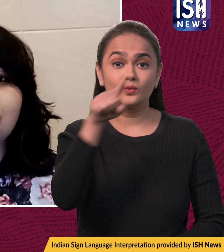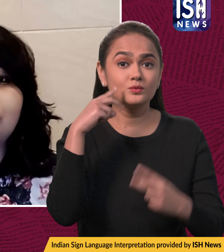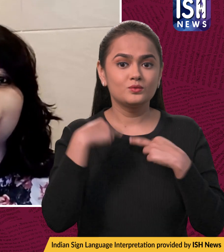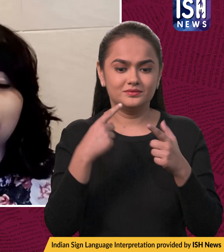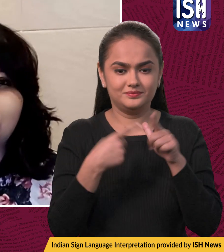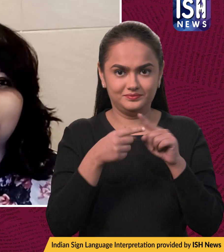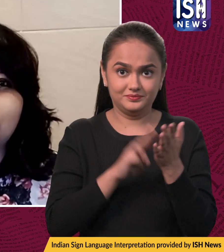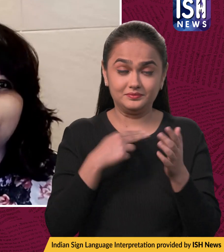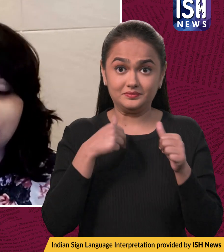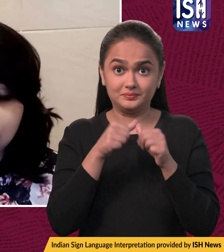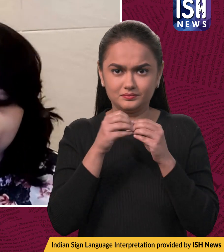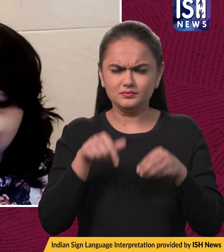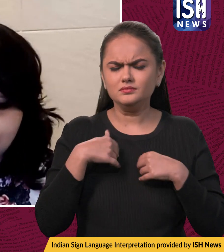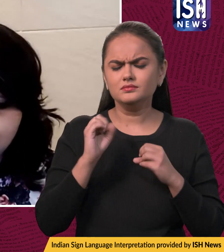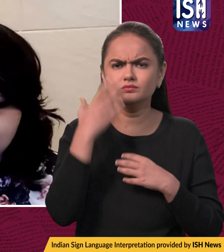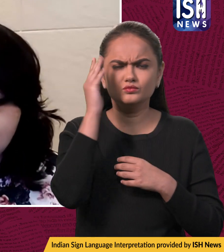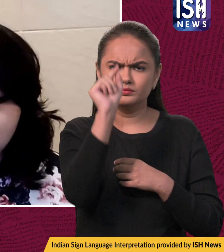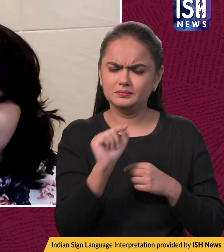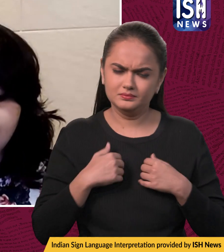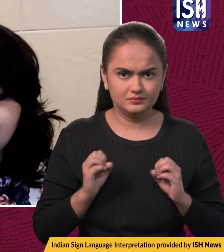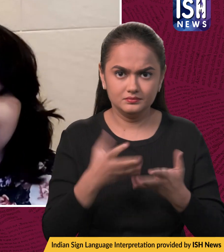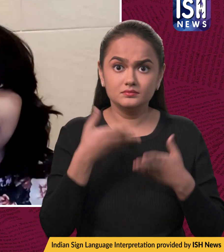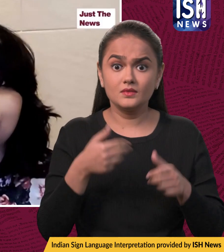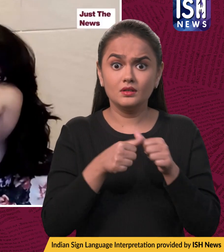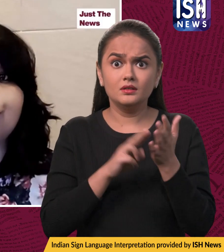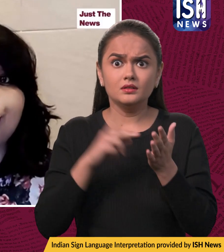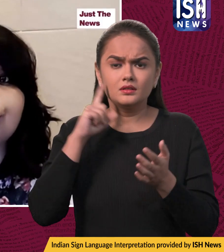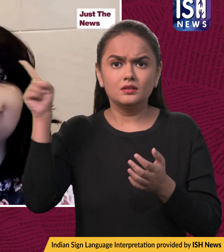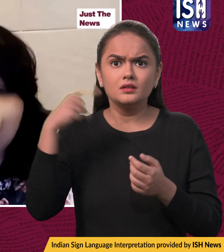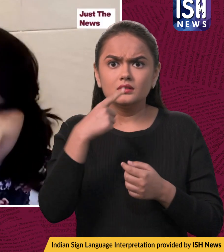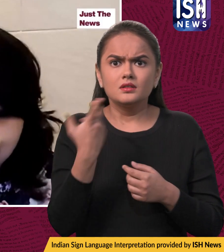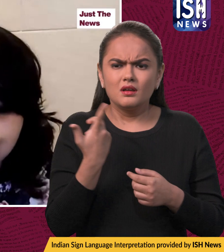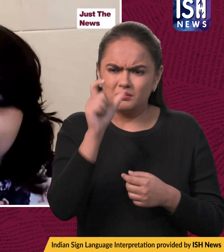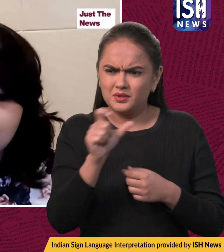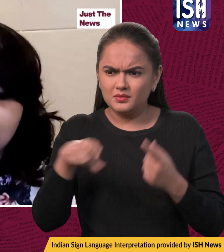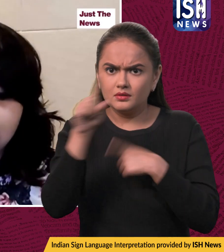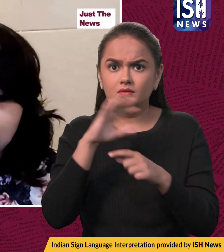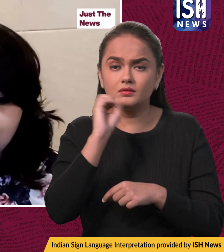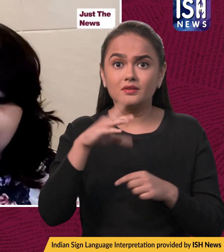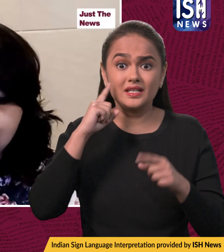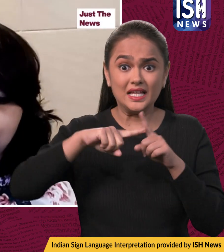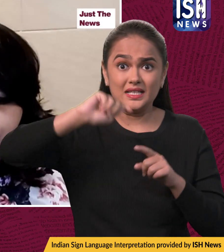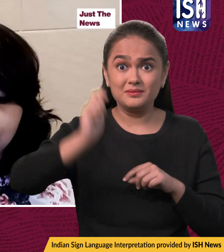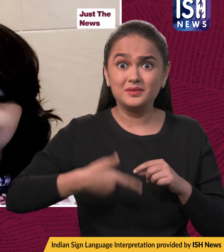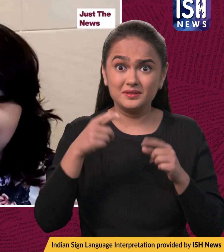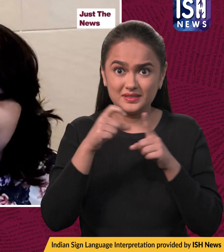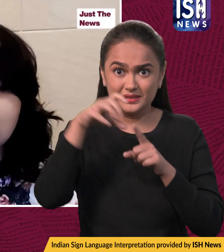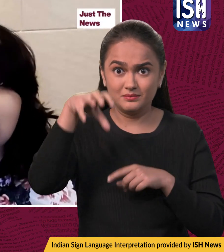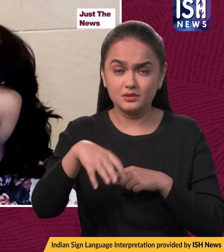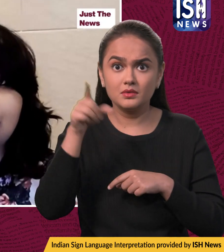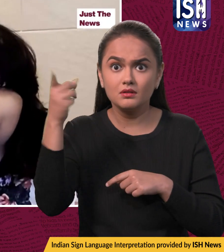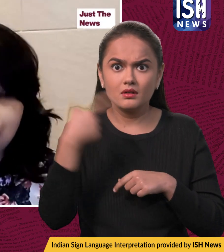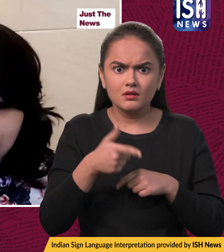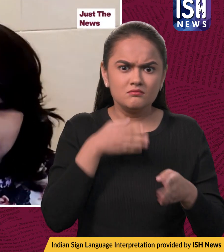Hi, you're watching Just the News. I'm Amita Balachandra. Let's get straight to it. Now, according to ANI, which is quoted sources, the Income Tax Department today